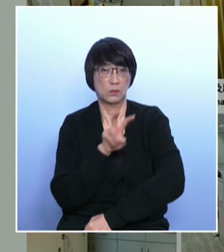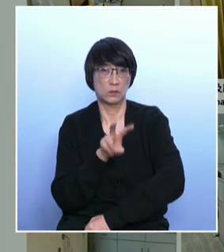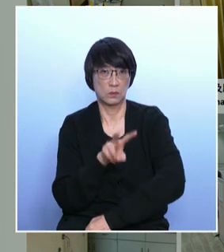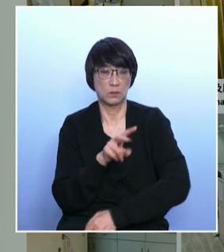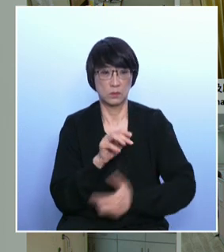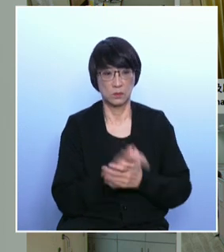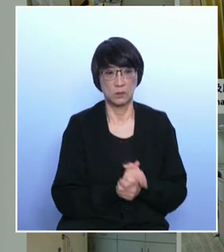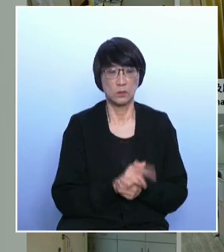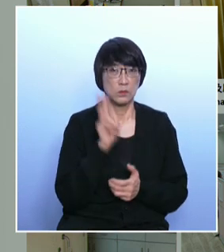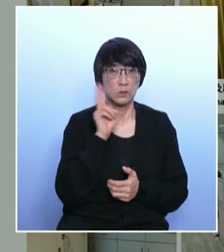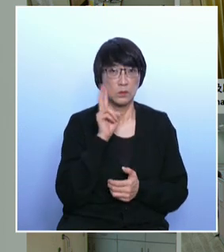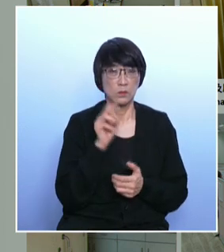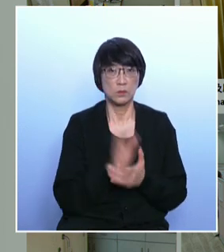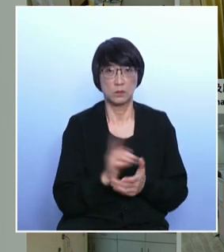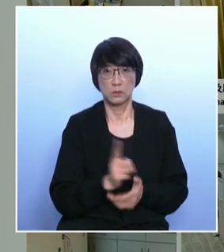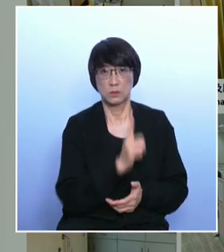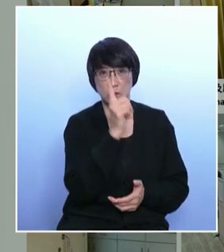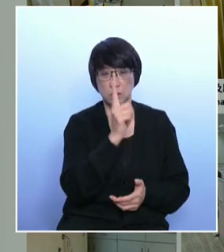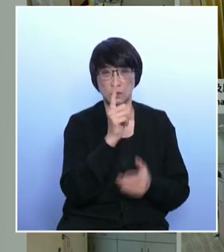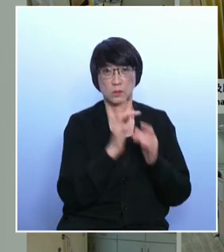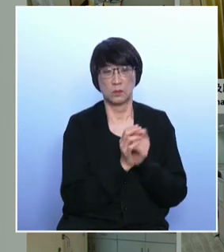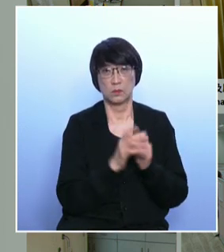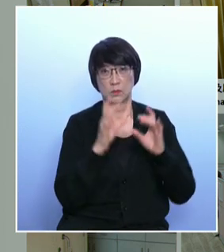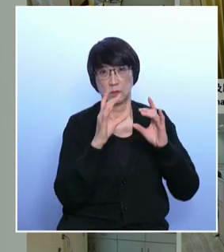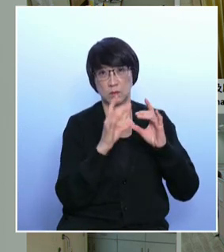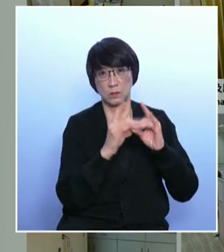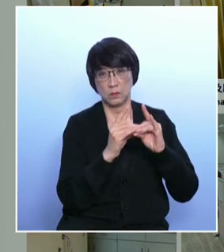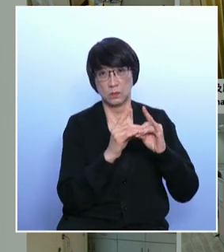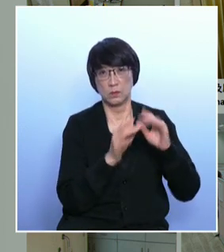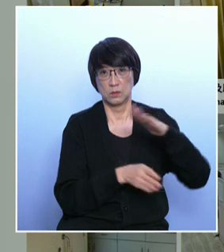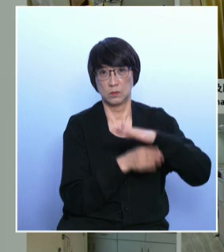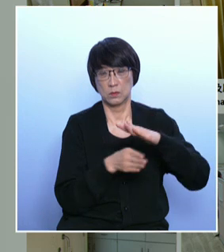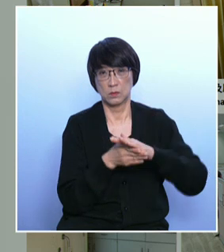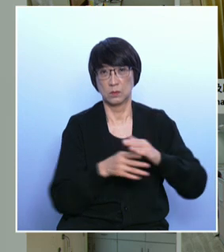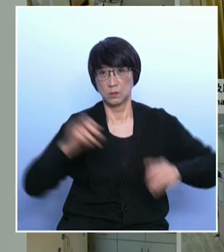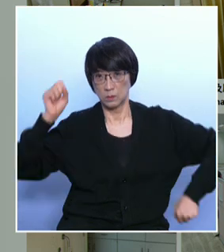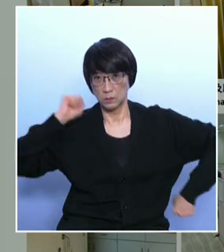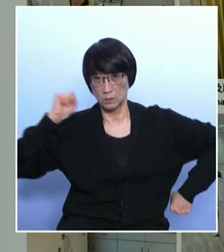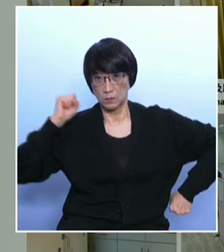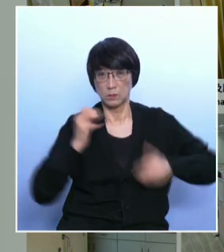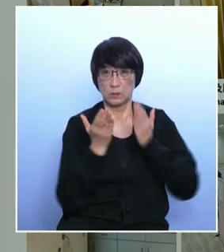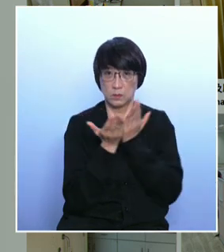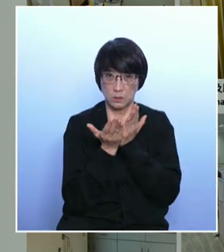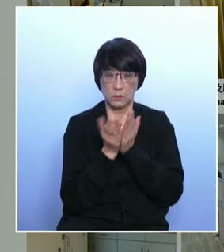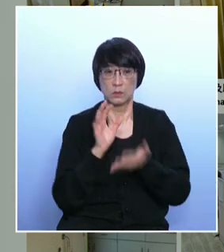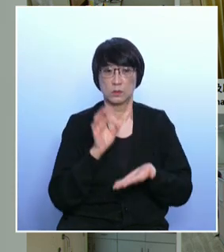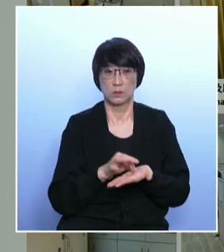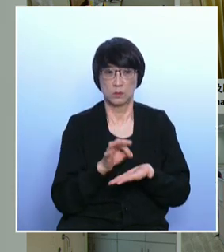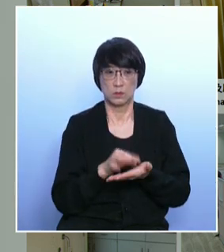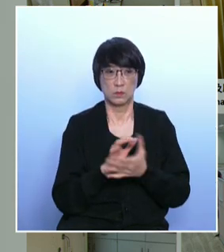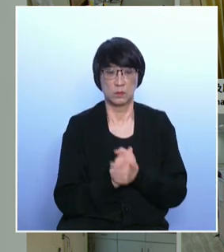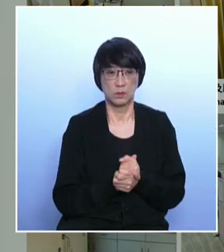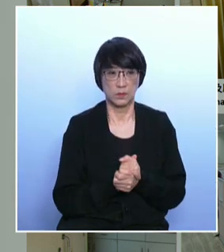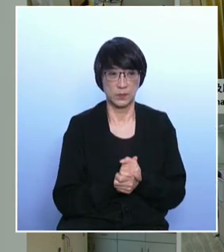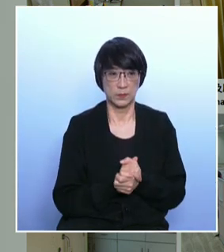left, you can see single rooms. The living conditions are quite cramped. You can